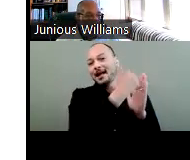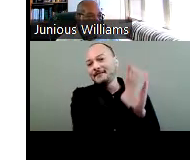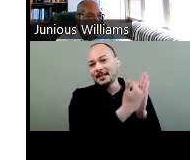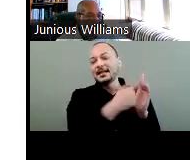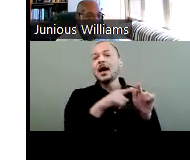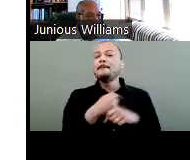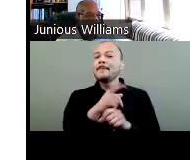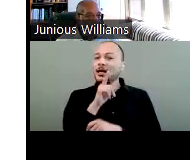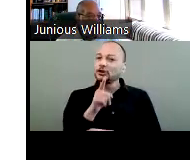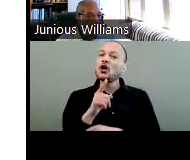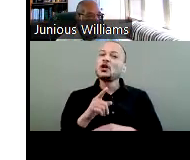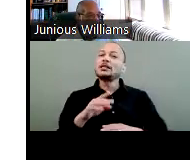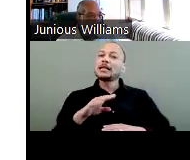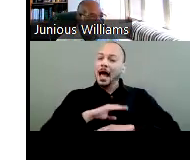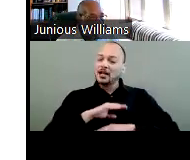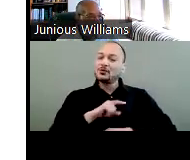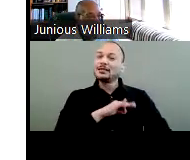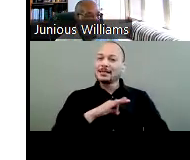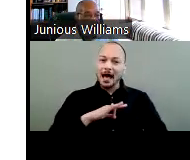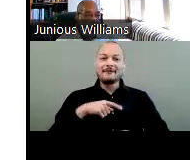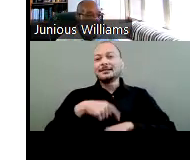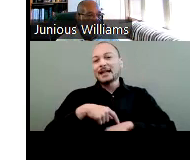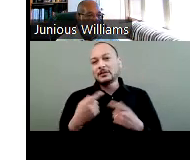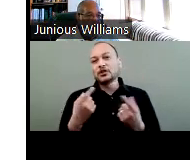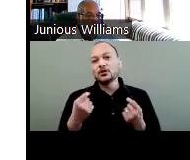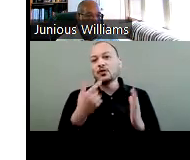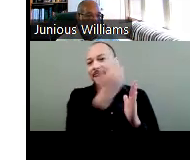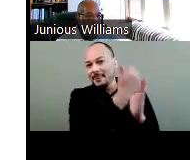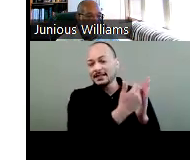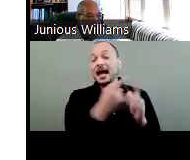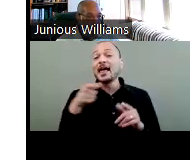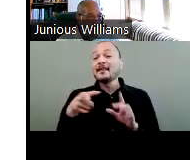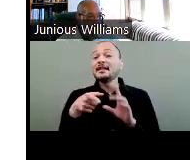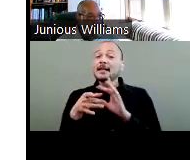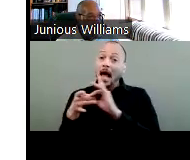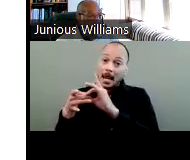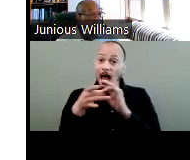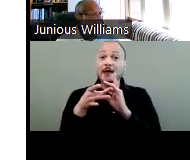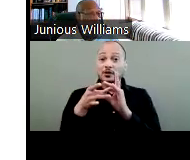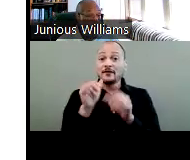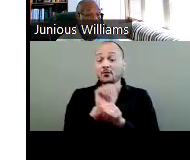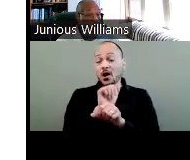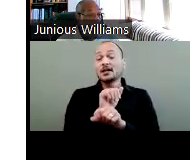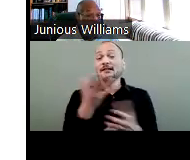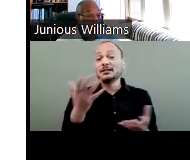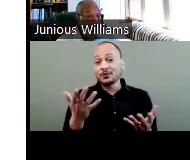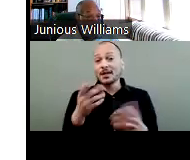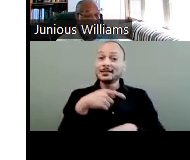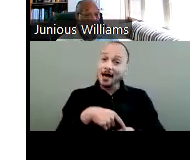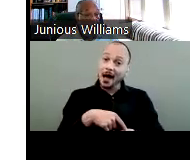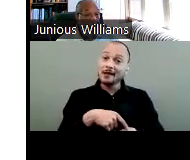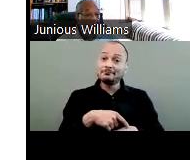sure that there's adequate staff time to do this. This collaborative work is time and